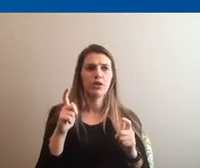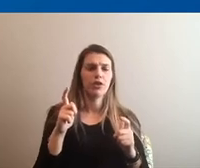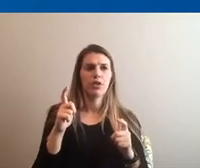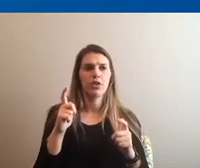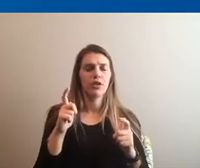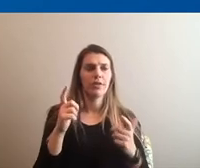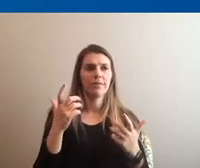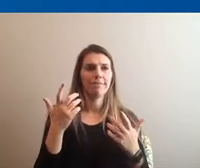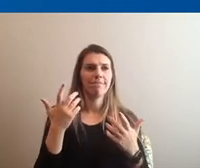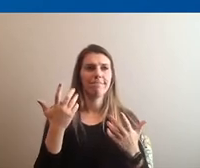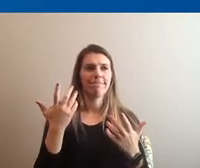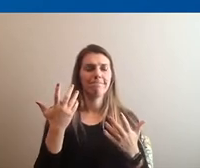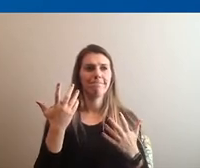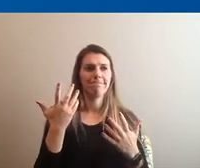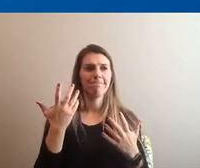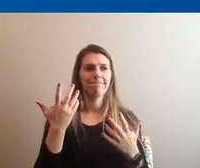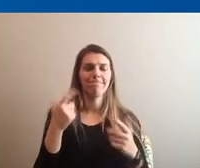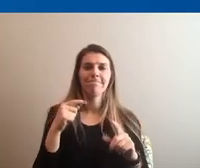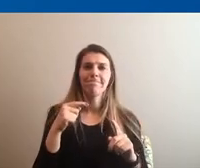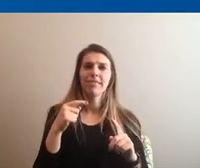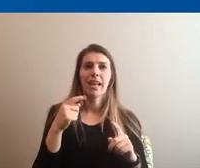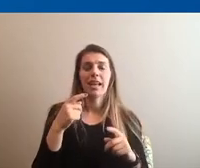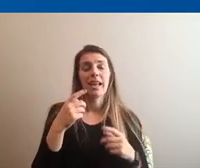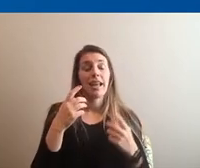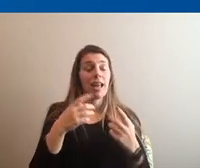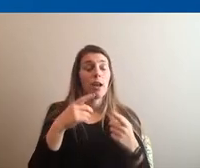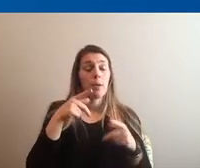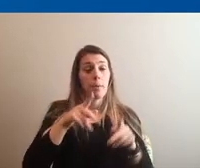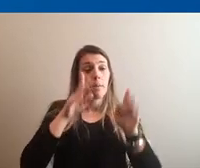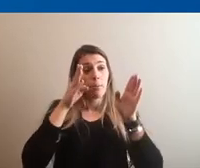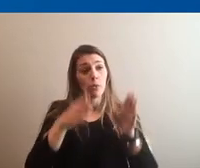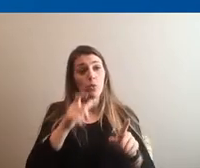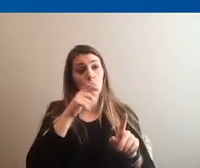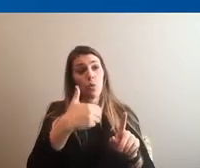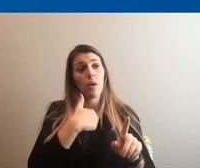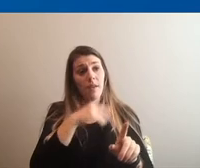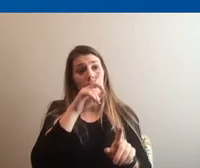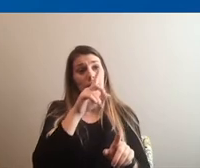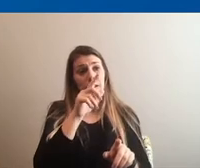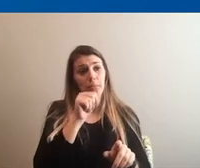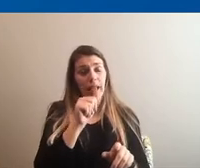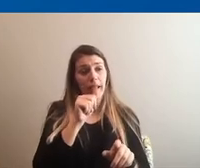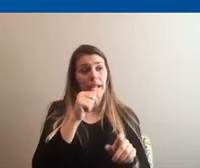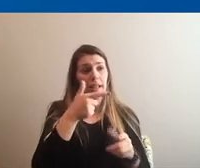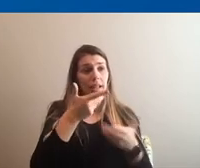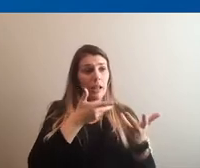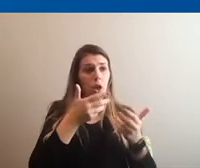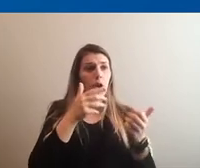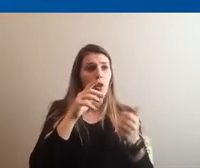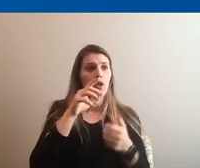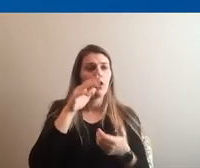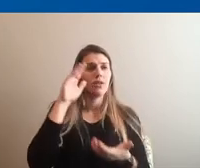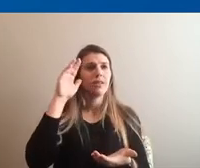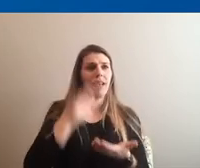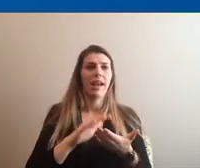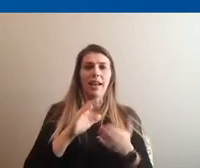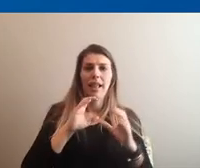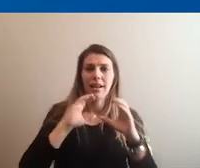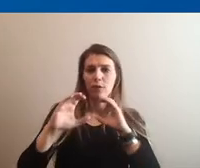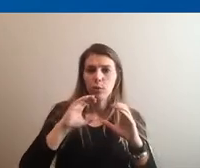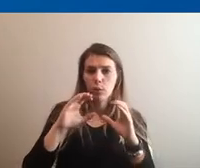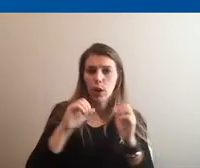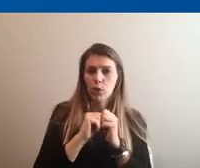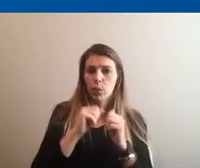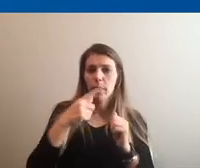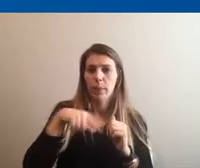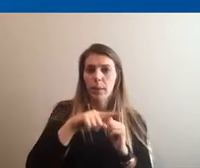shortcomings in caring for people with disabilities is a lack of communication with people with disabilities themselves.